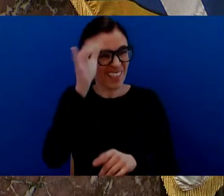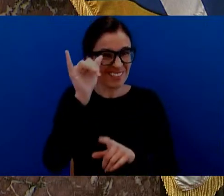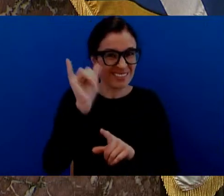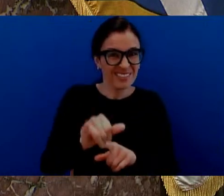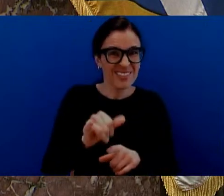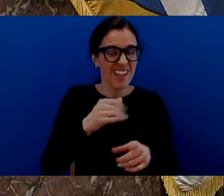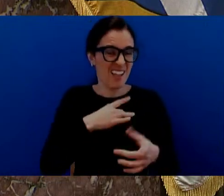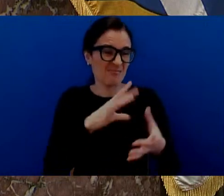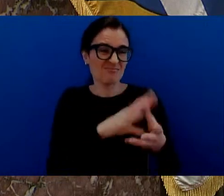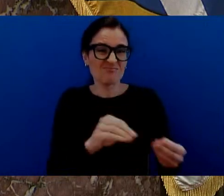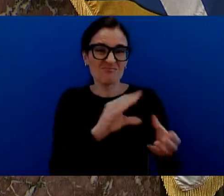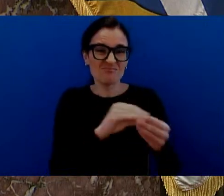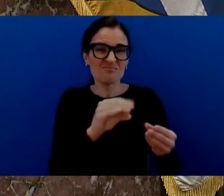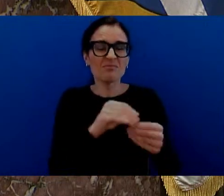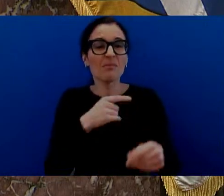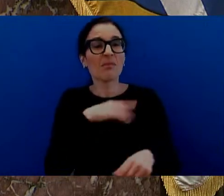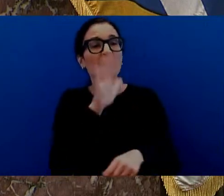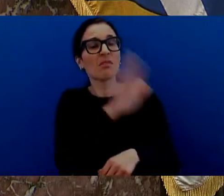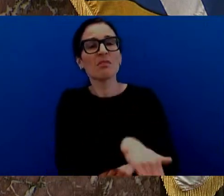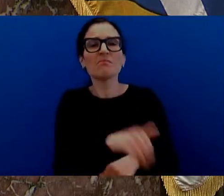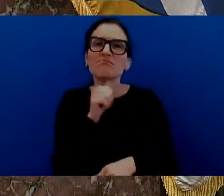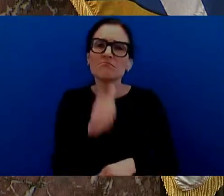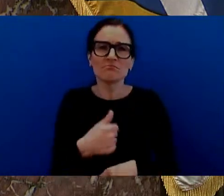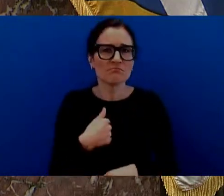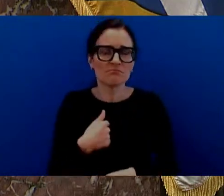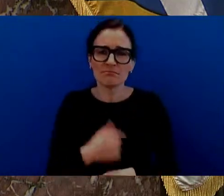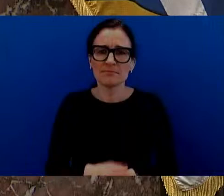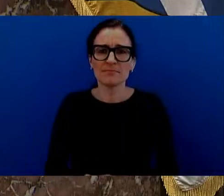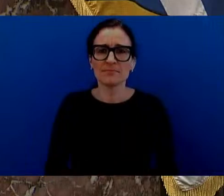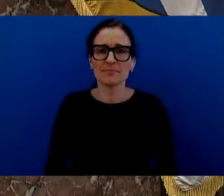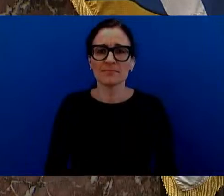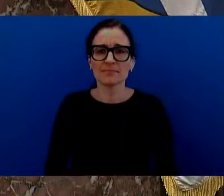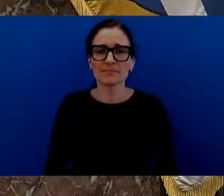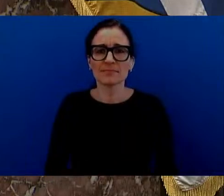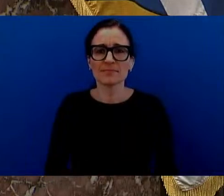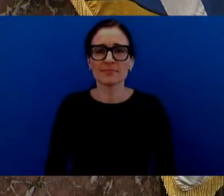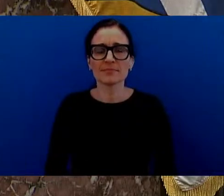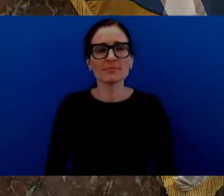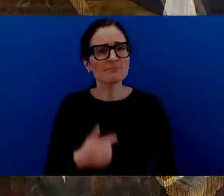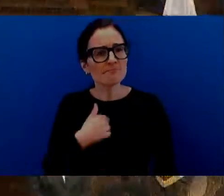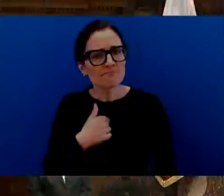Because one day I told them, you guys come here, let's sit down together.